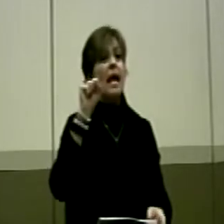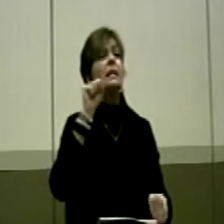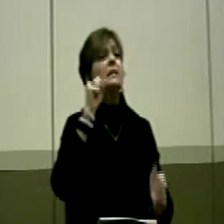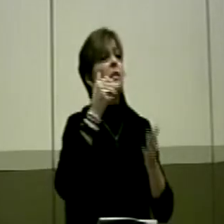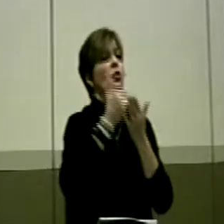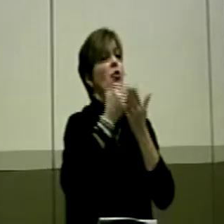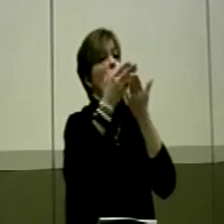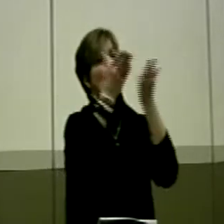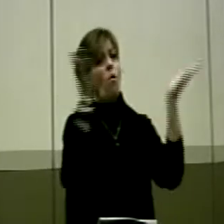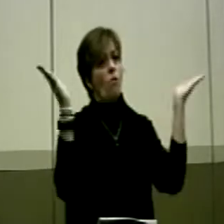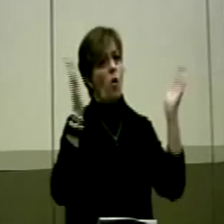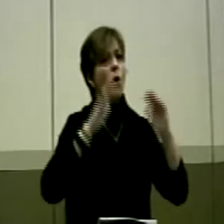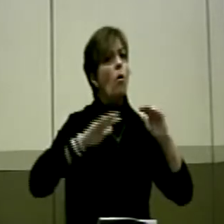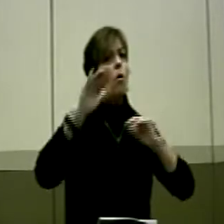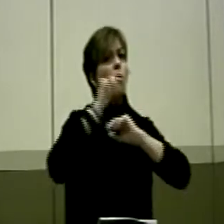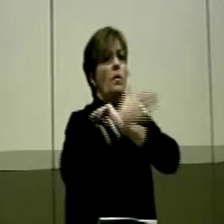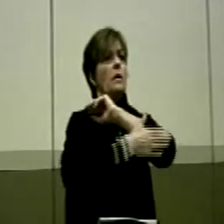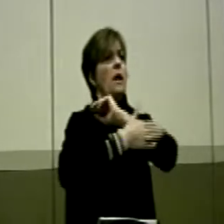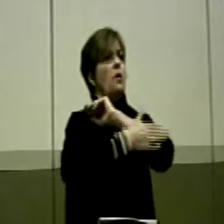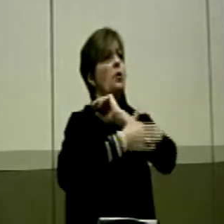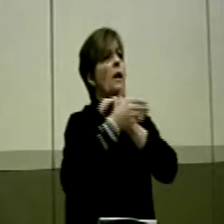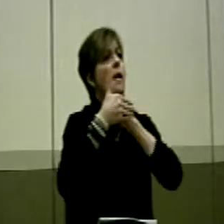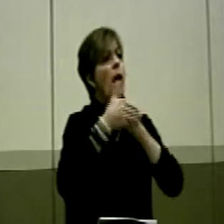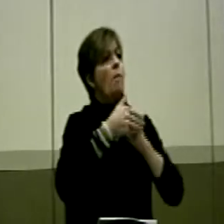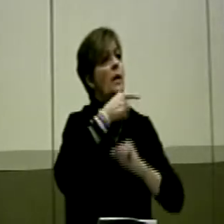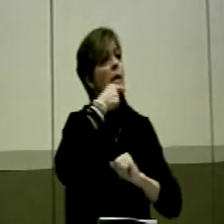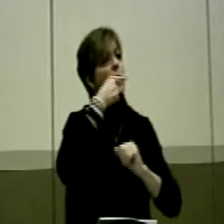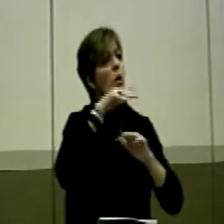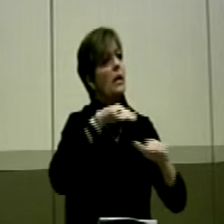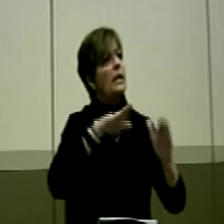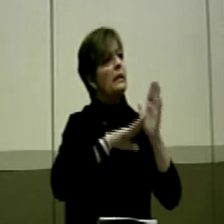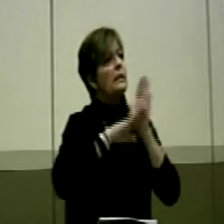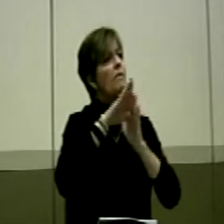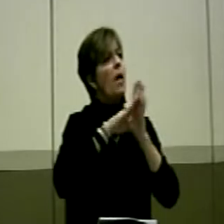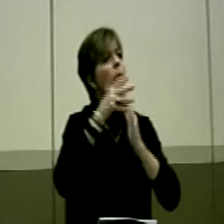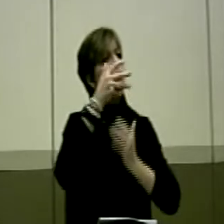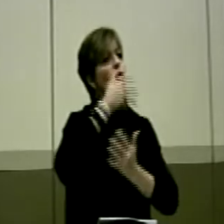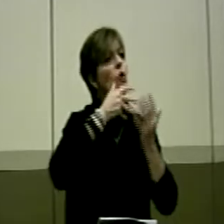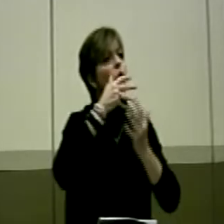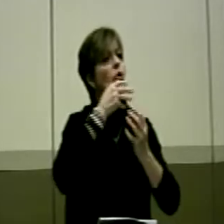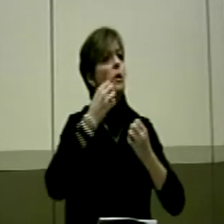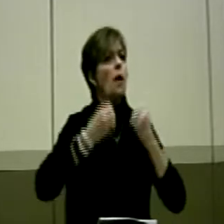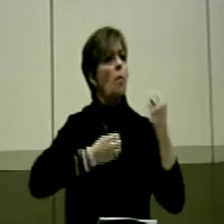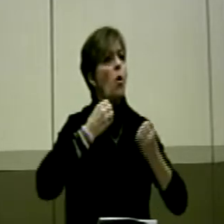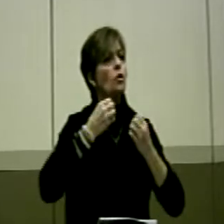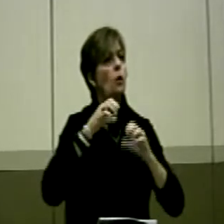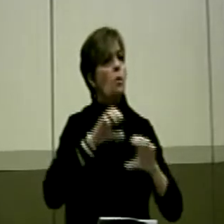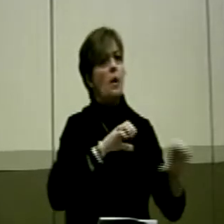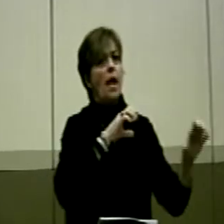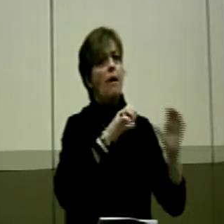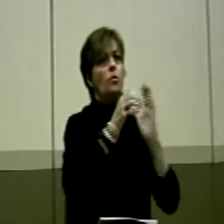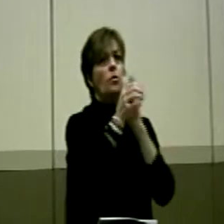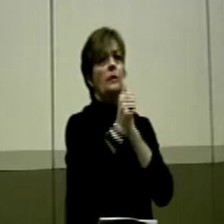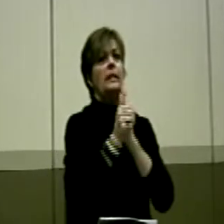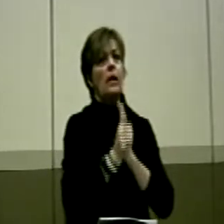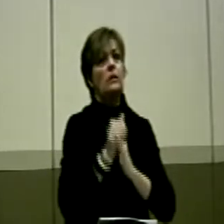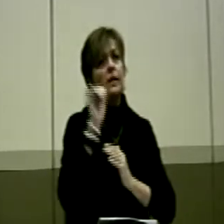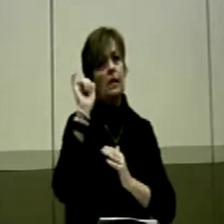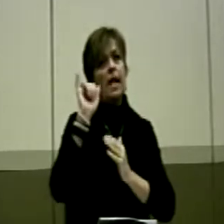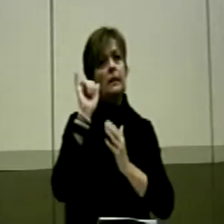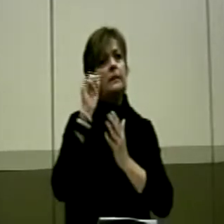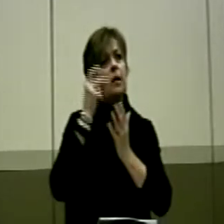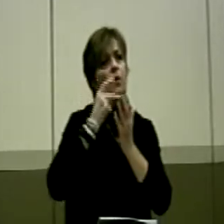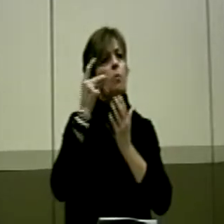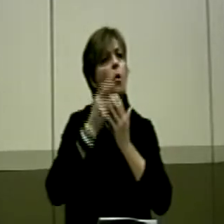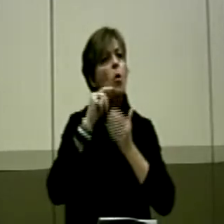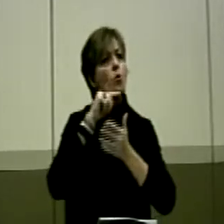hearing kids develop like their social, emotional, behavioral skills. So less of the programs have specific adaptations in. You're going to